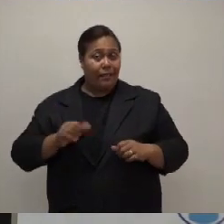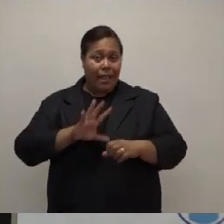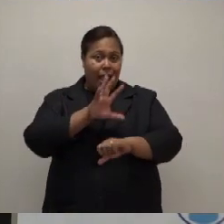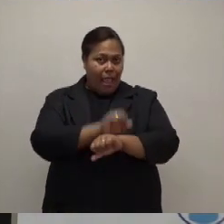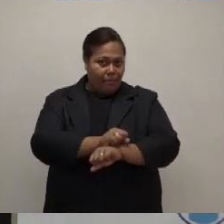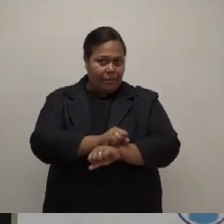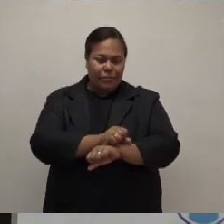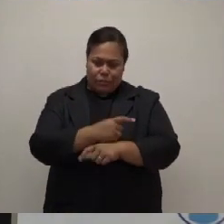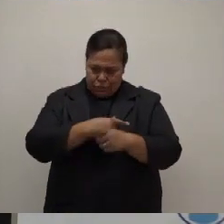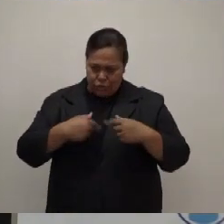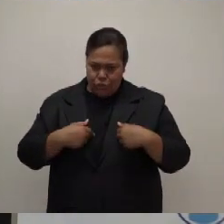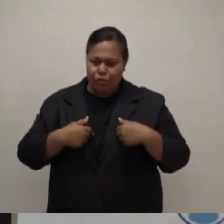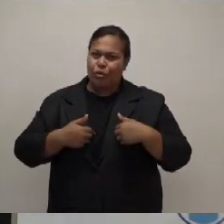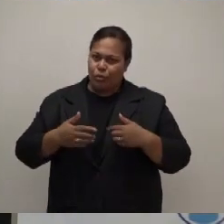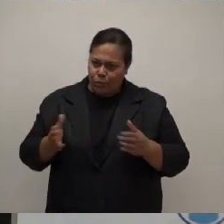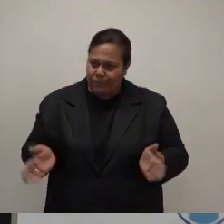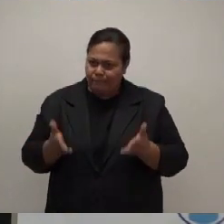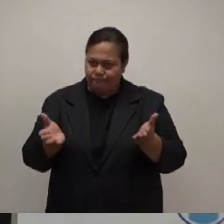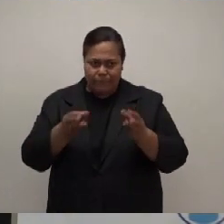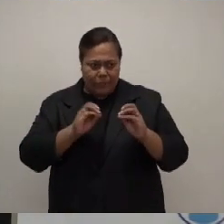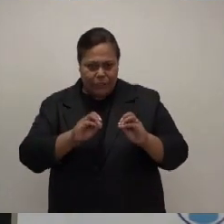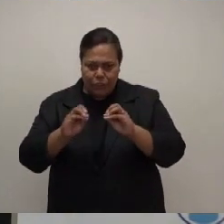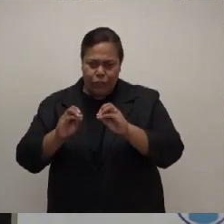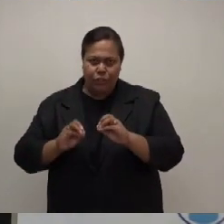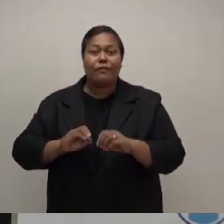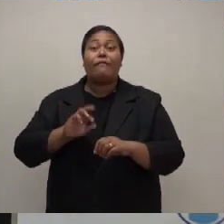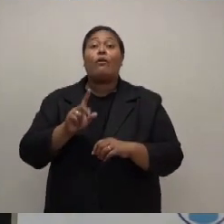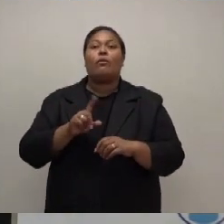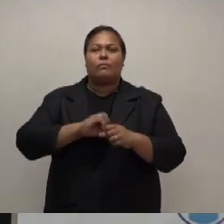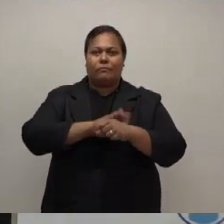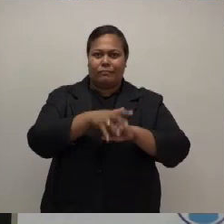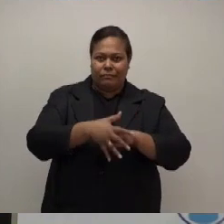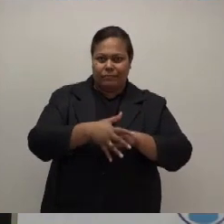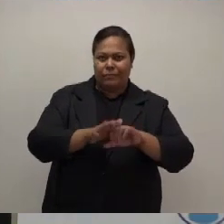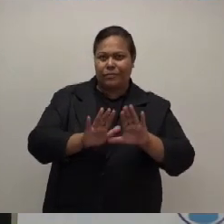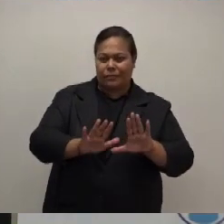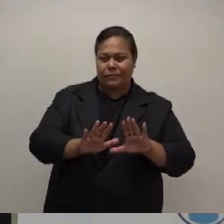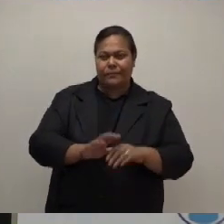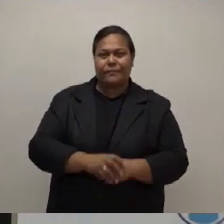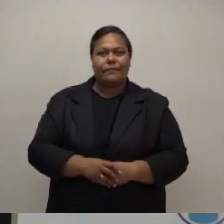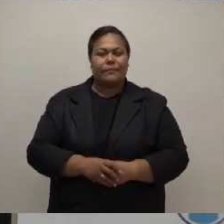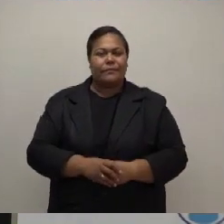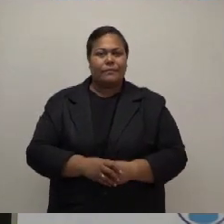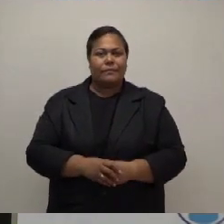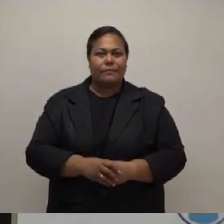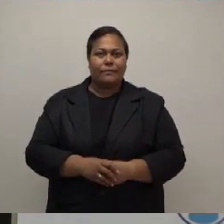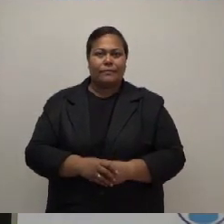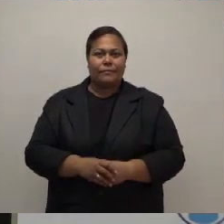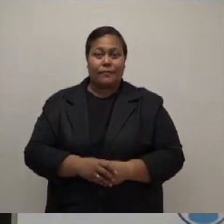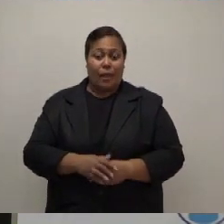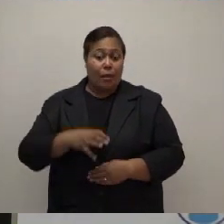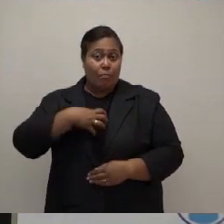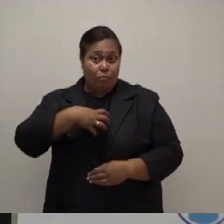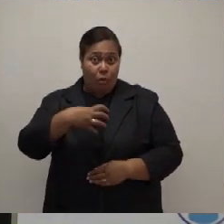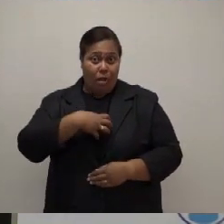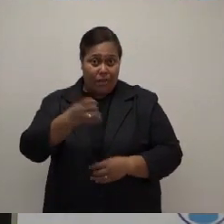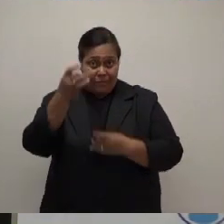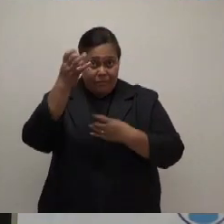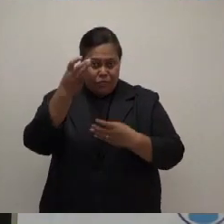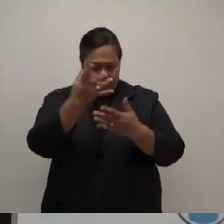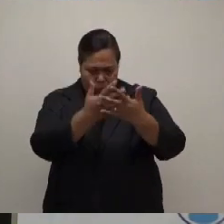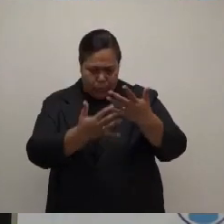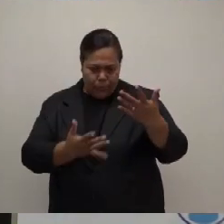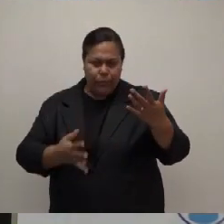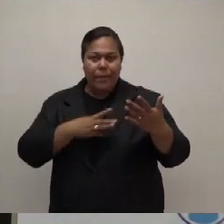every corner of COVID-safe economic recovery. Further details will be outlined by the Minister